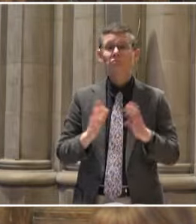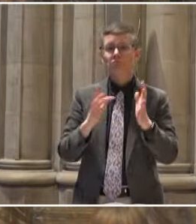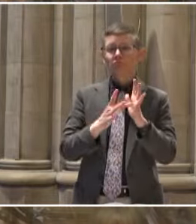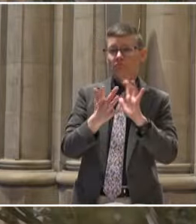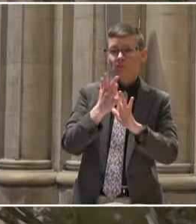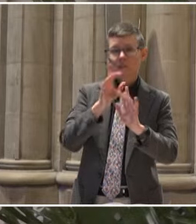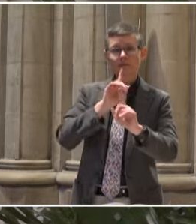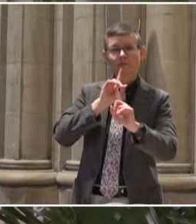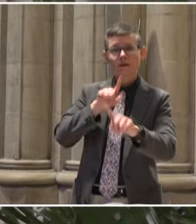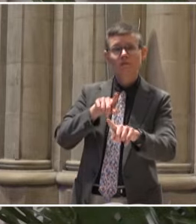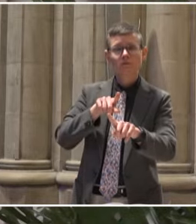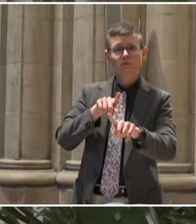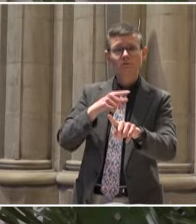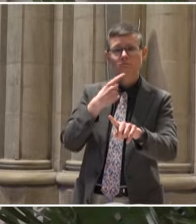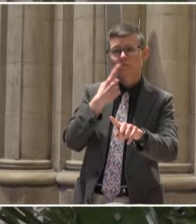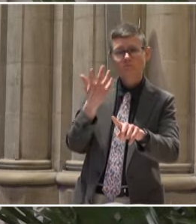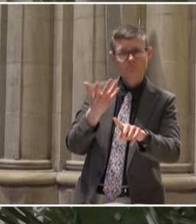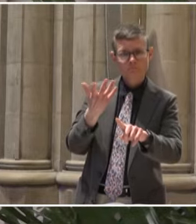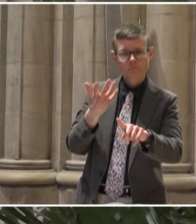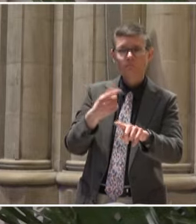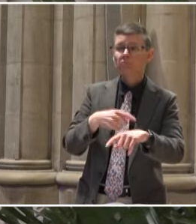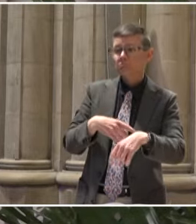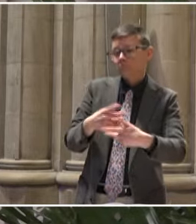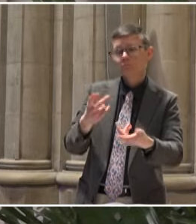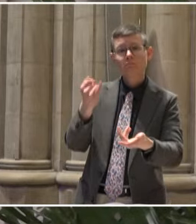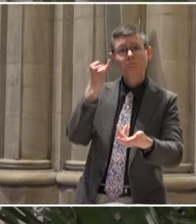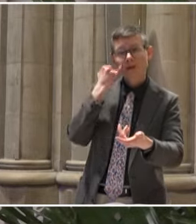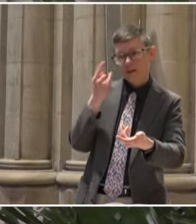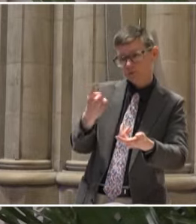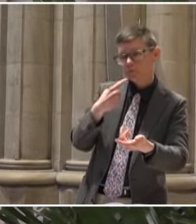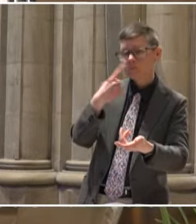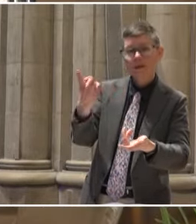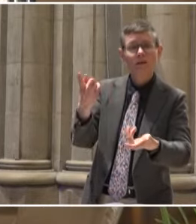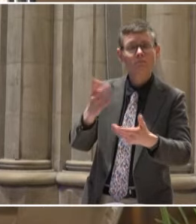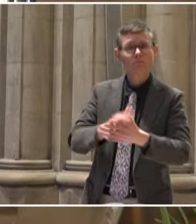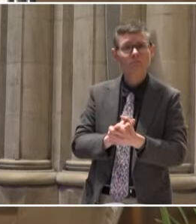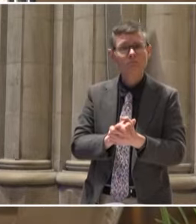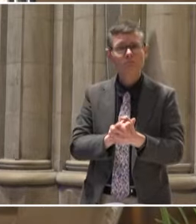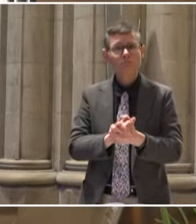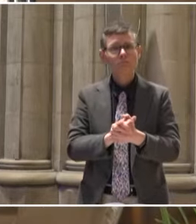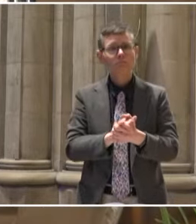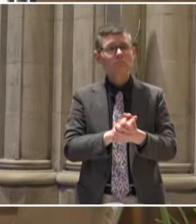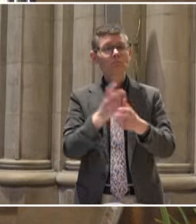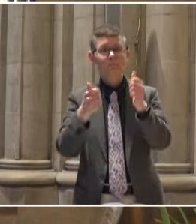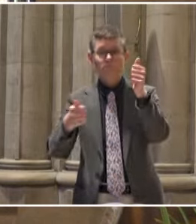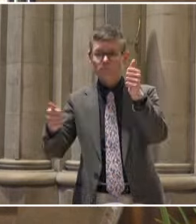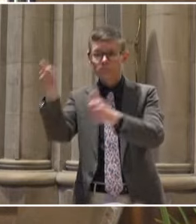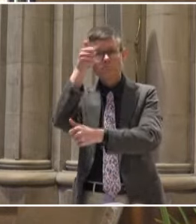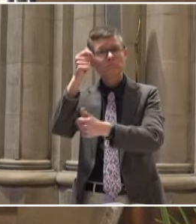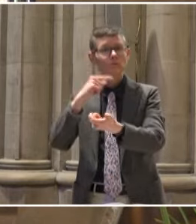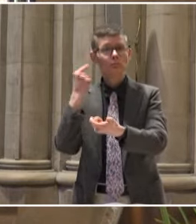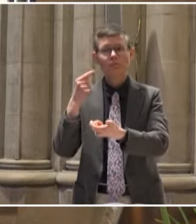Jesus answered him, "You say so." Then the chief priests